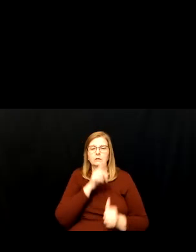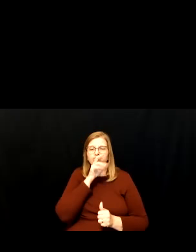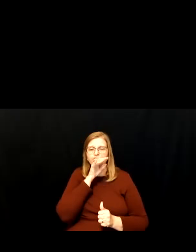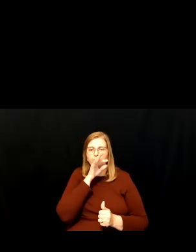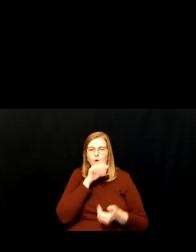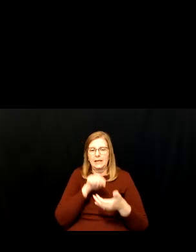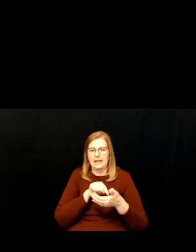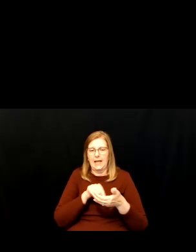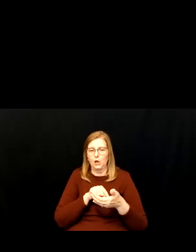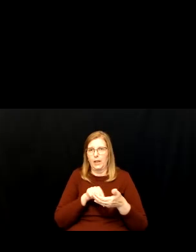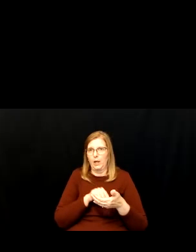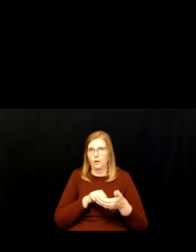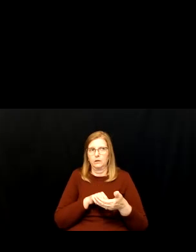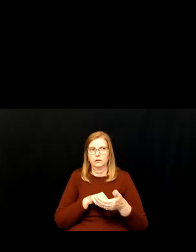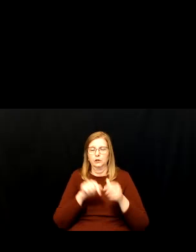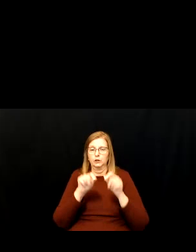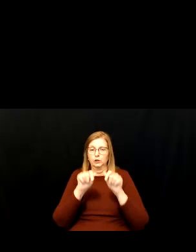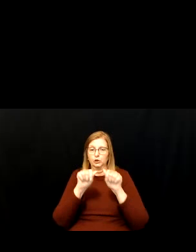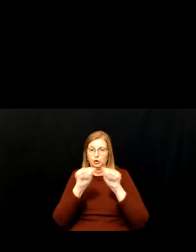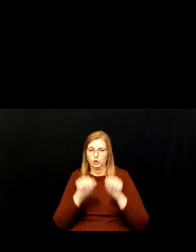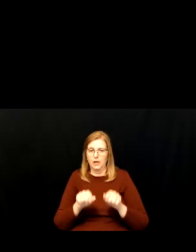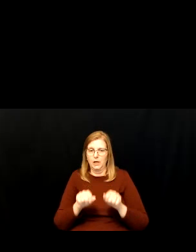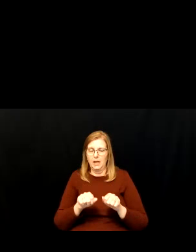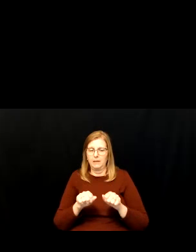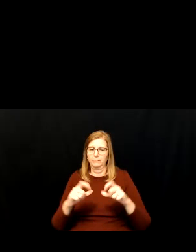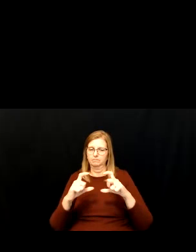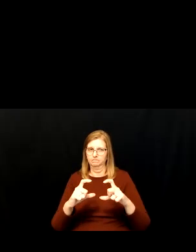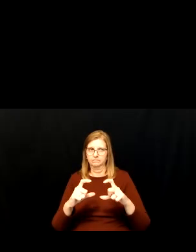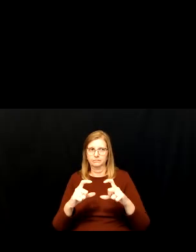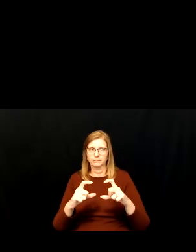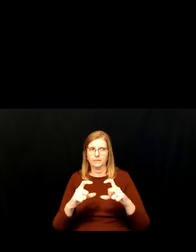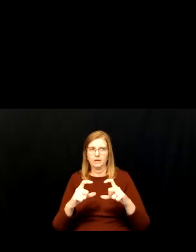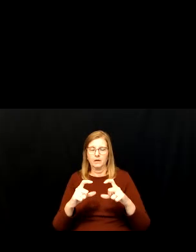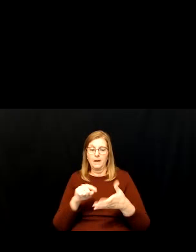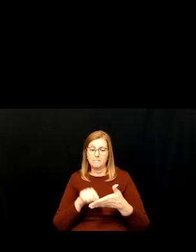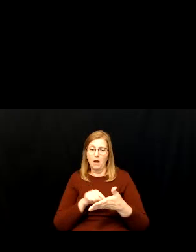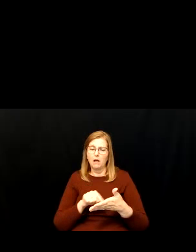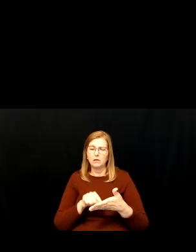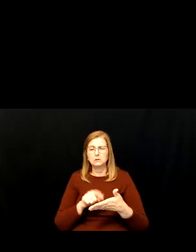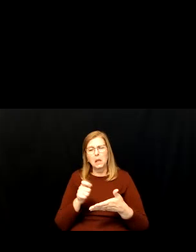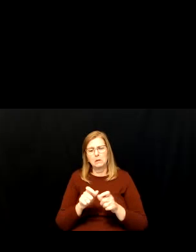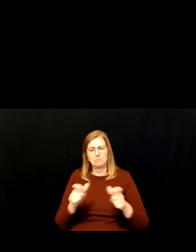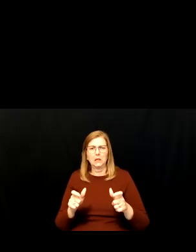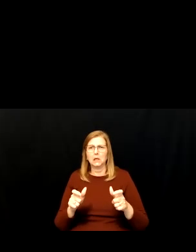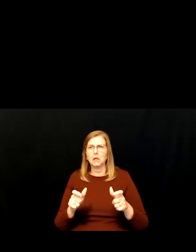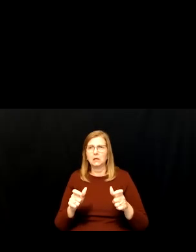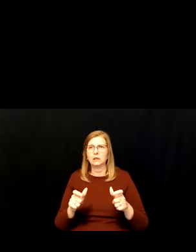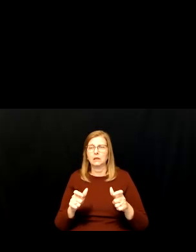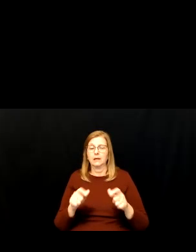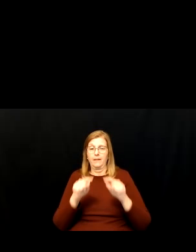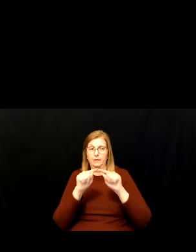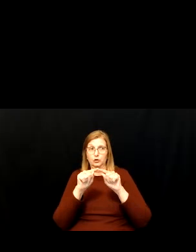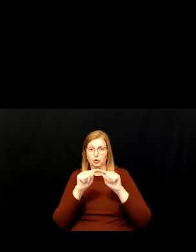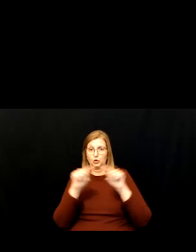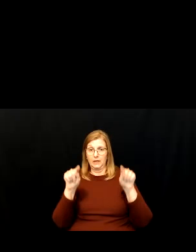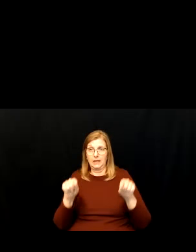calculator. It's in the shape of a rectangle. The buttons are fairly large, and the